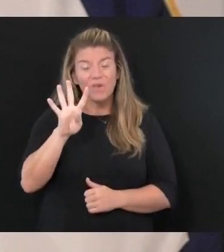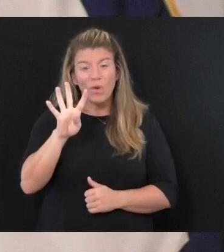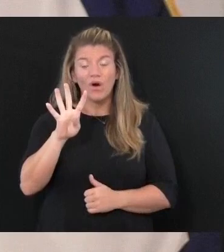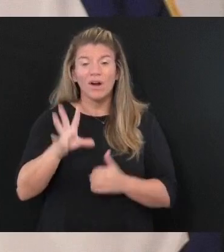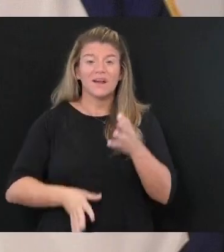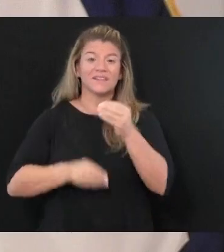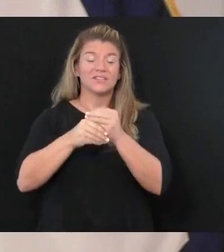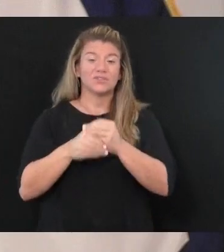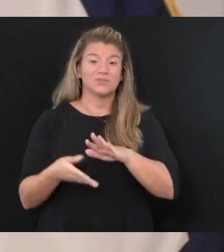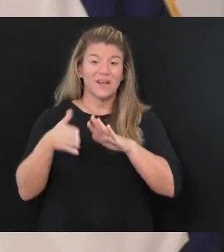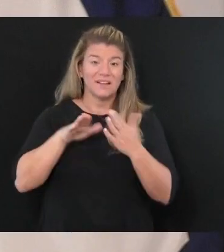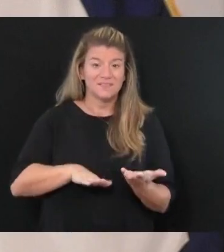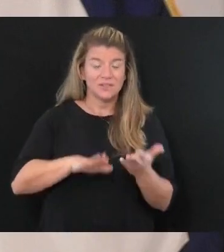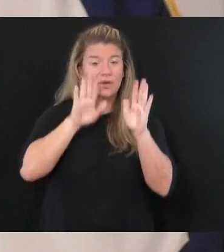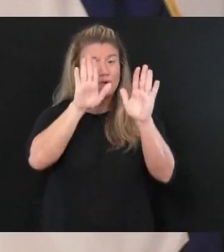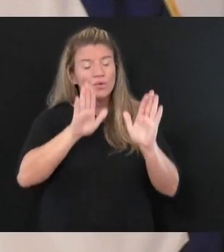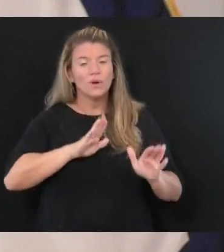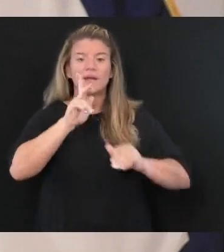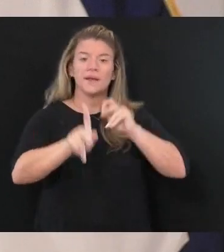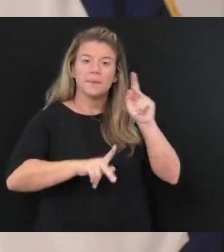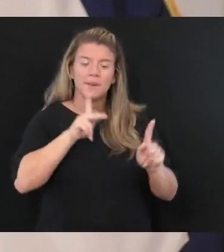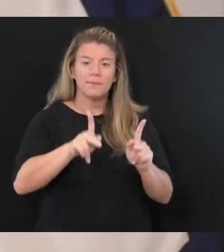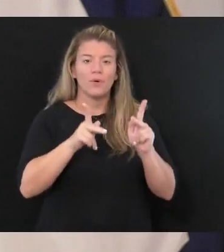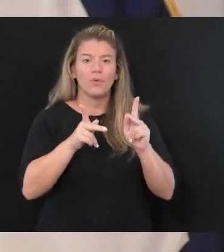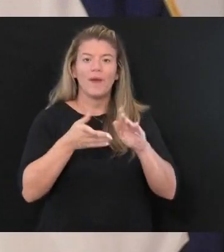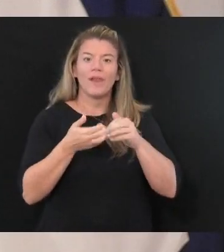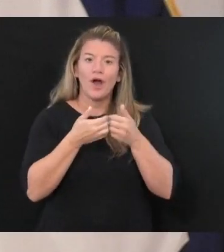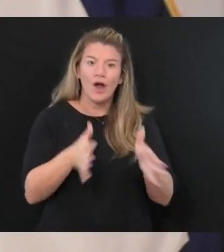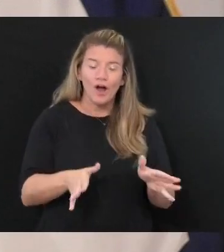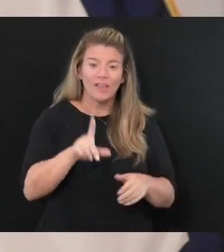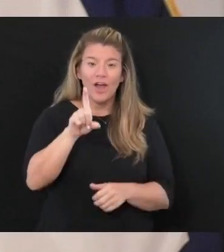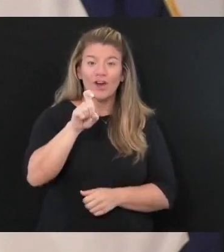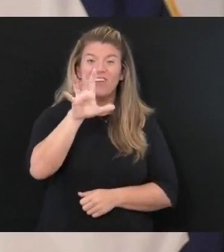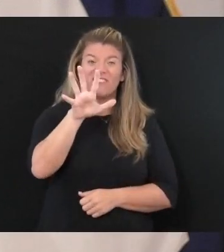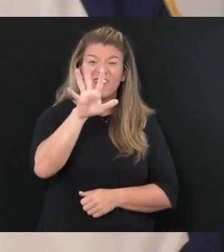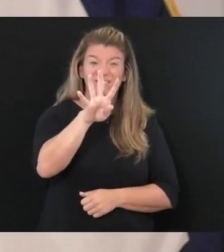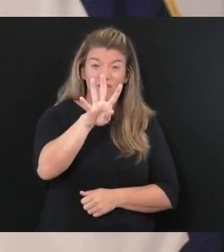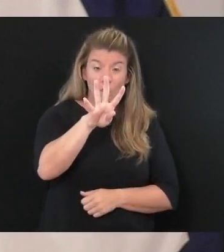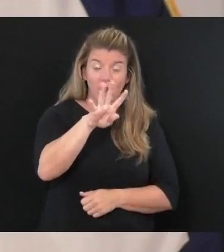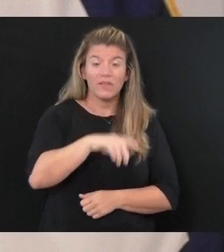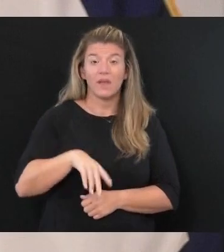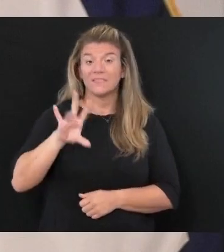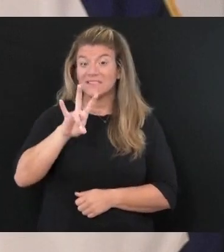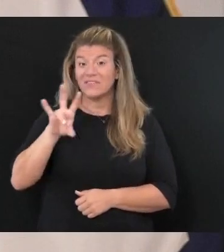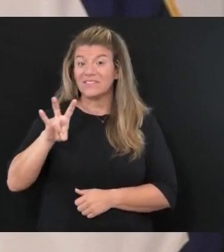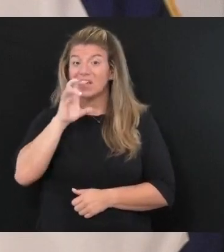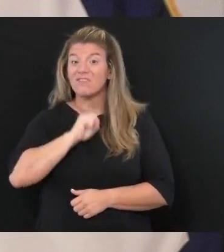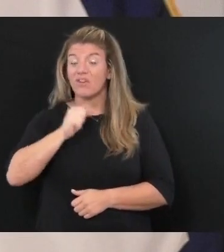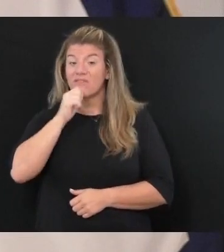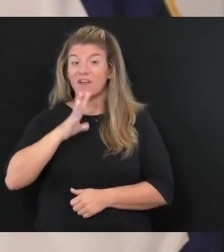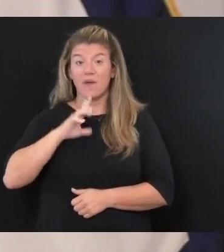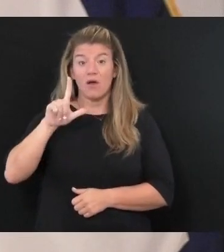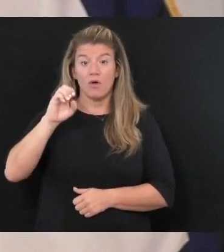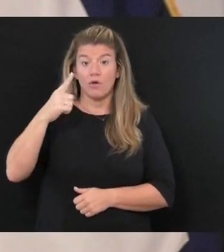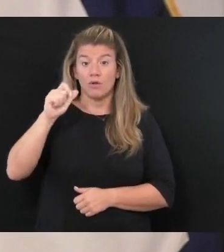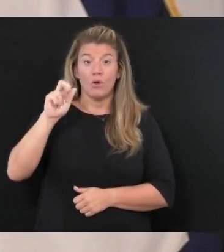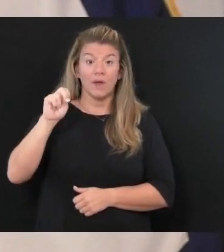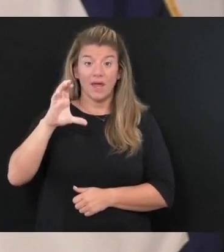we've lost. We lost as our 154th death. We lost a 77-year-old female in Logan